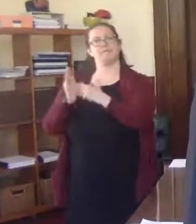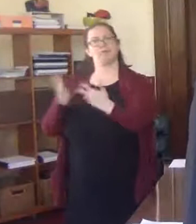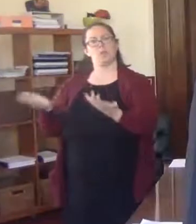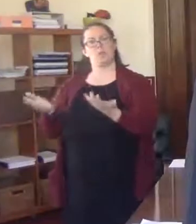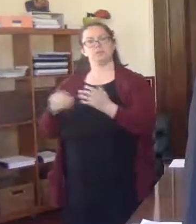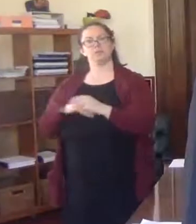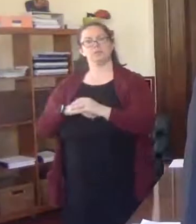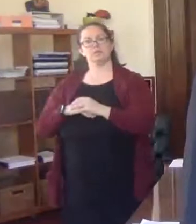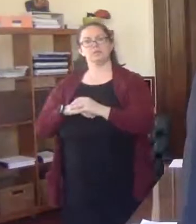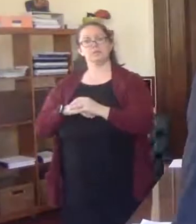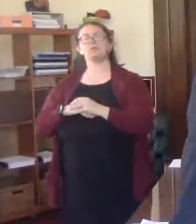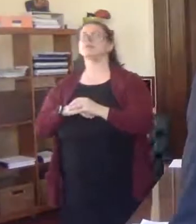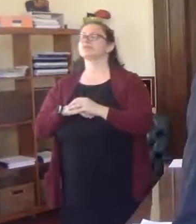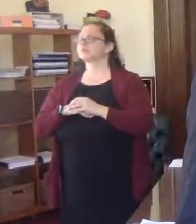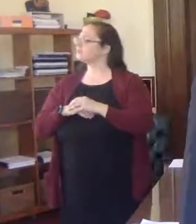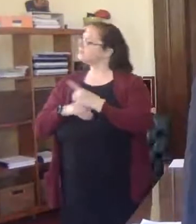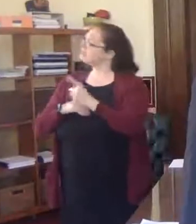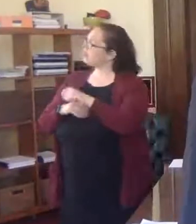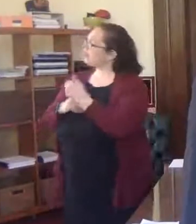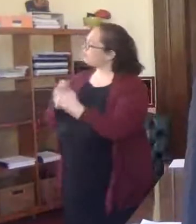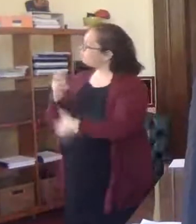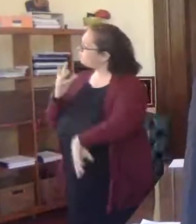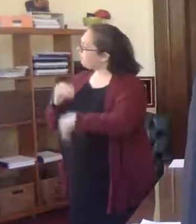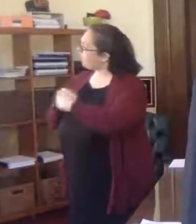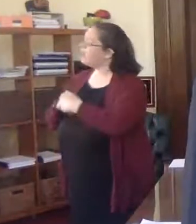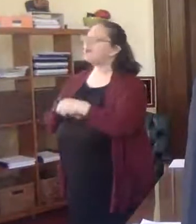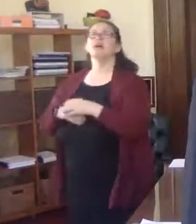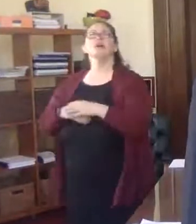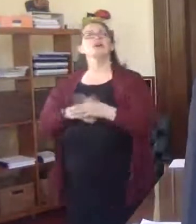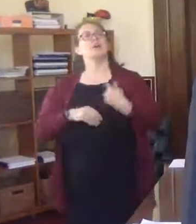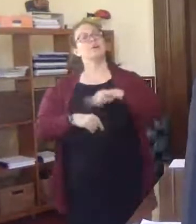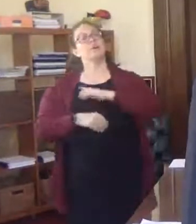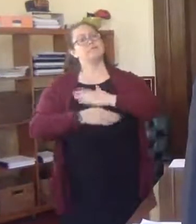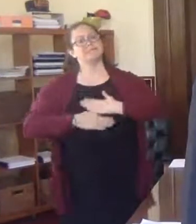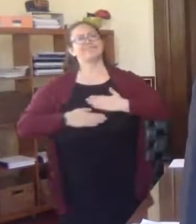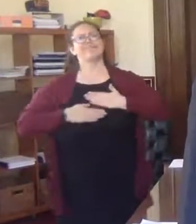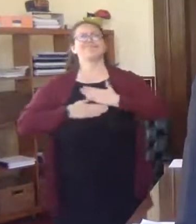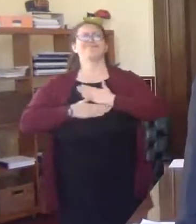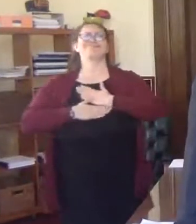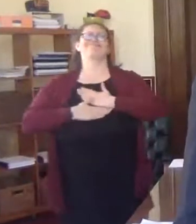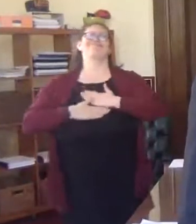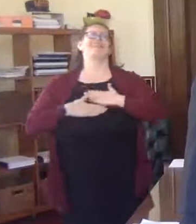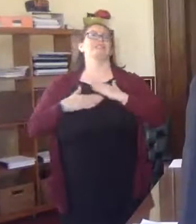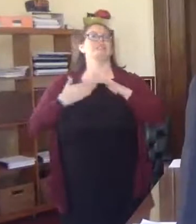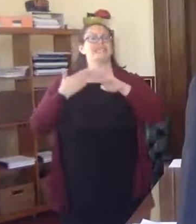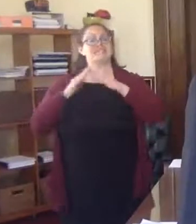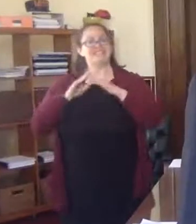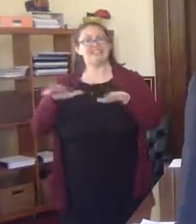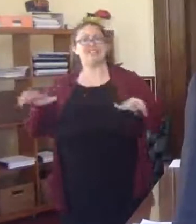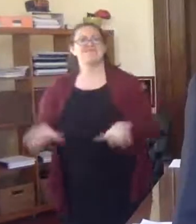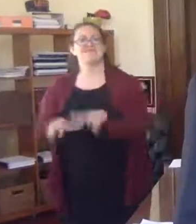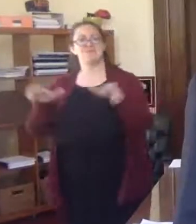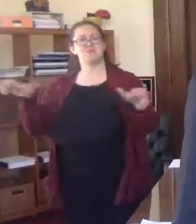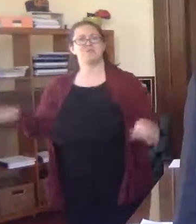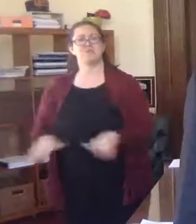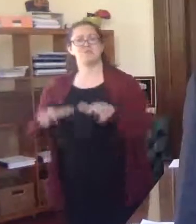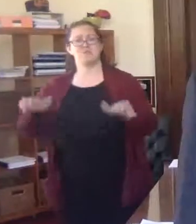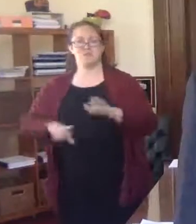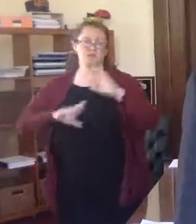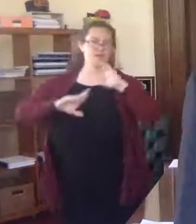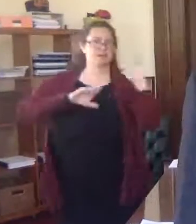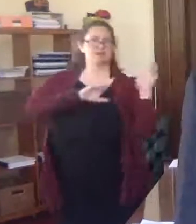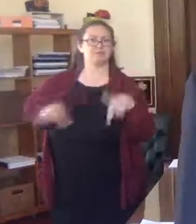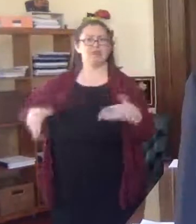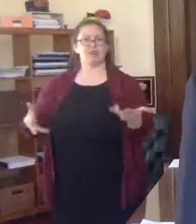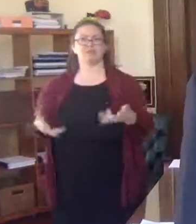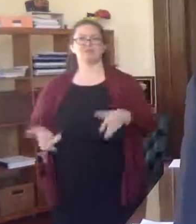to add, Dr. Eccles? We really appreciate the work that the city is doing to really help us in this response. As I mentioned before, the City of